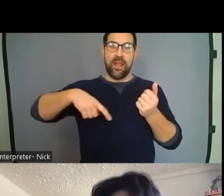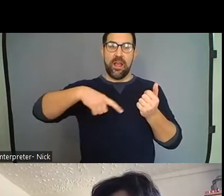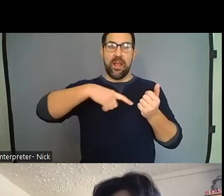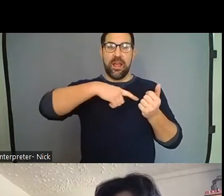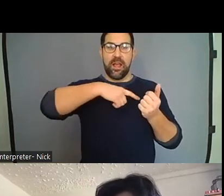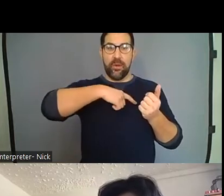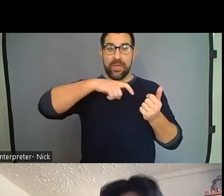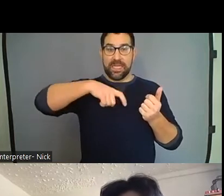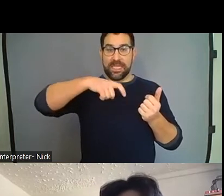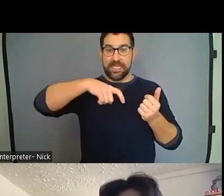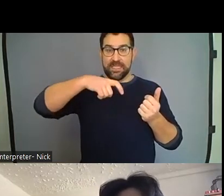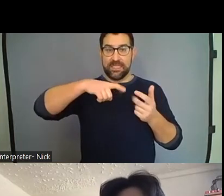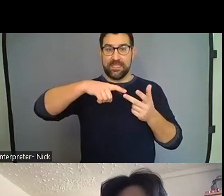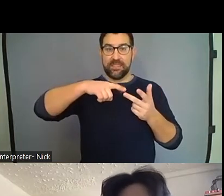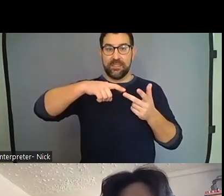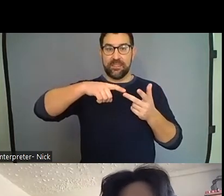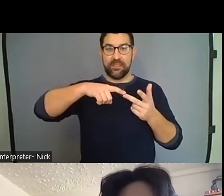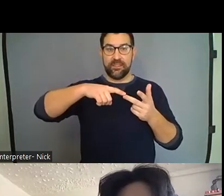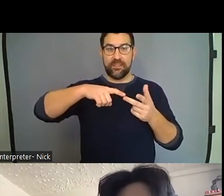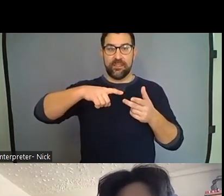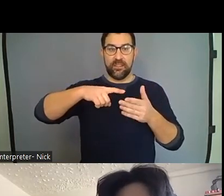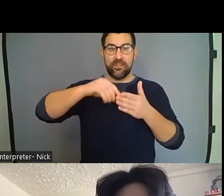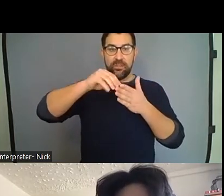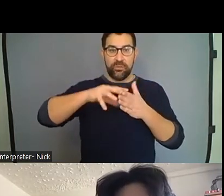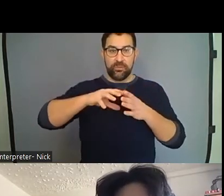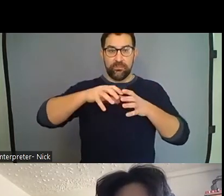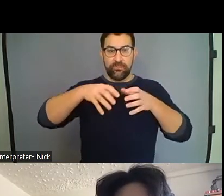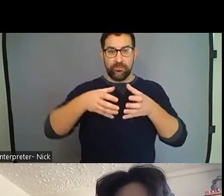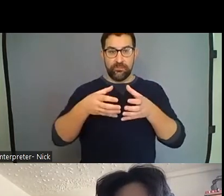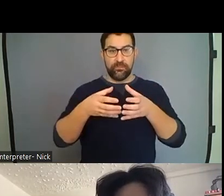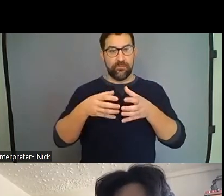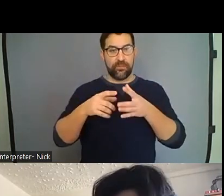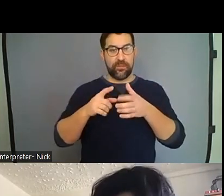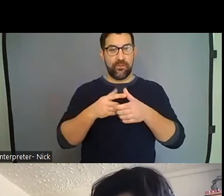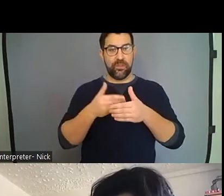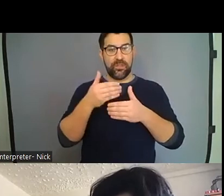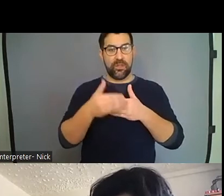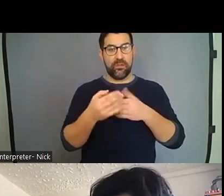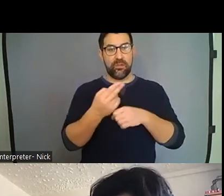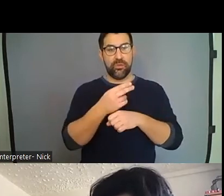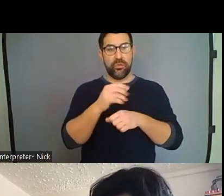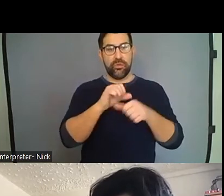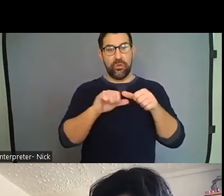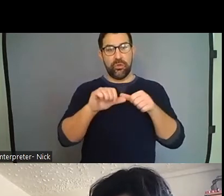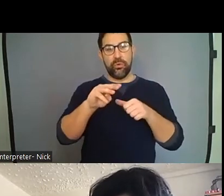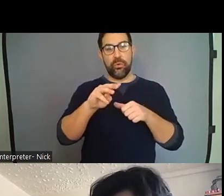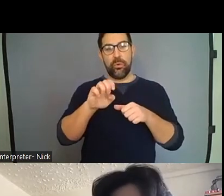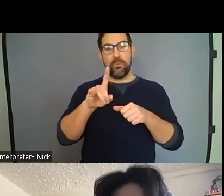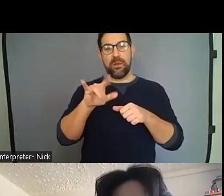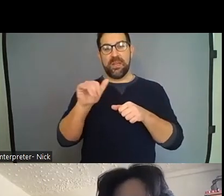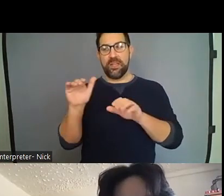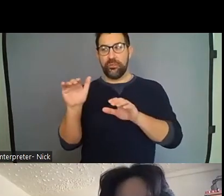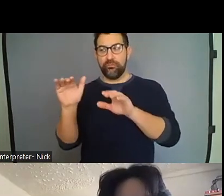as the student body. And our first step in that was to begin using social media to reach out to as many people as